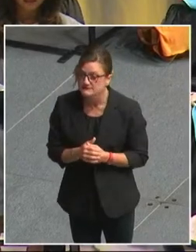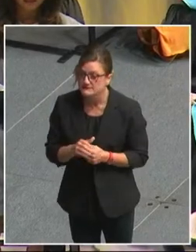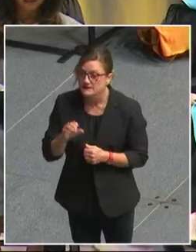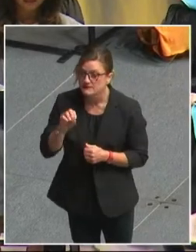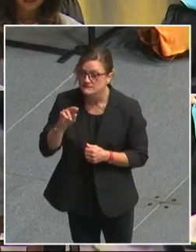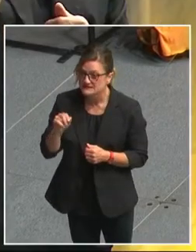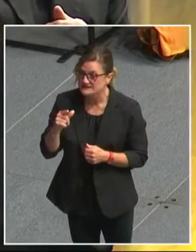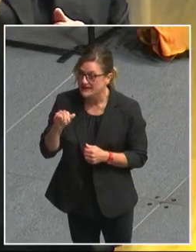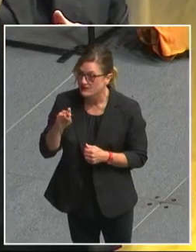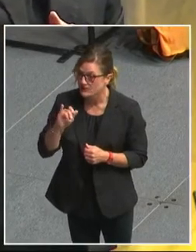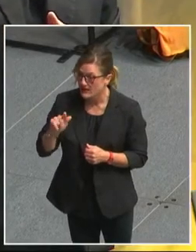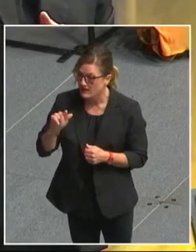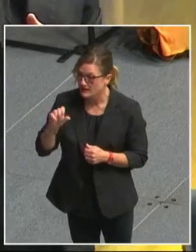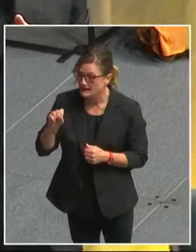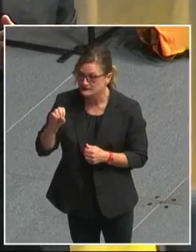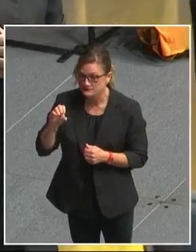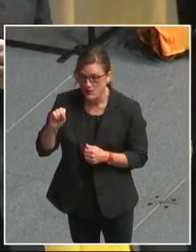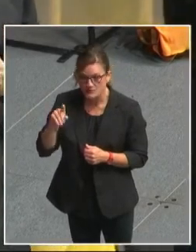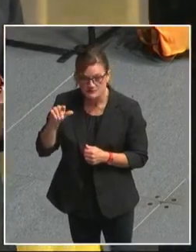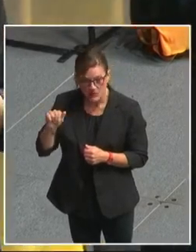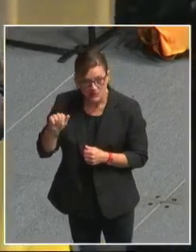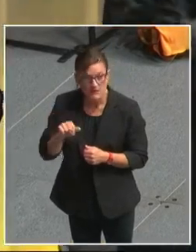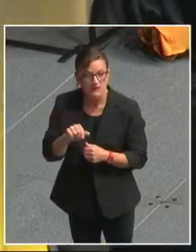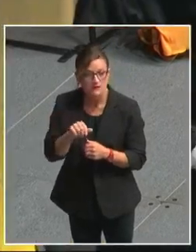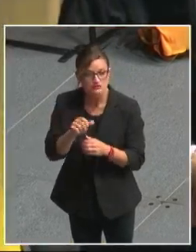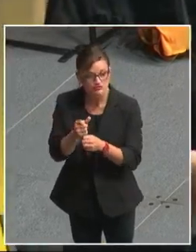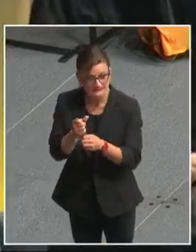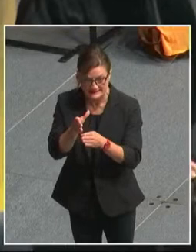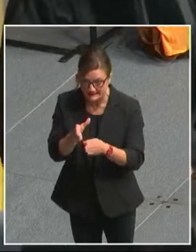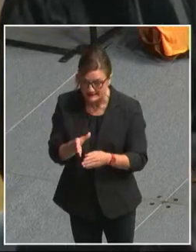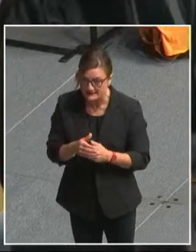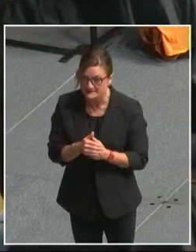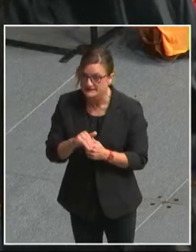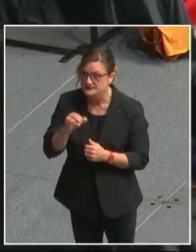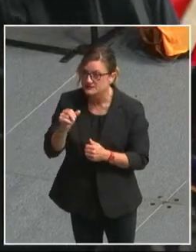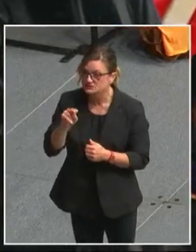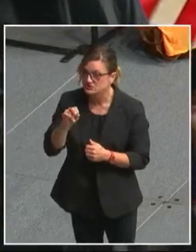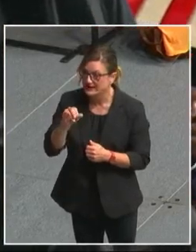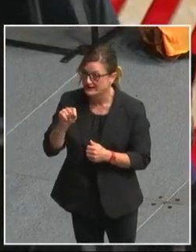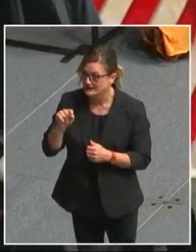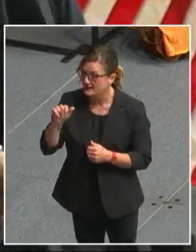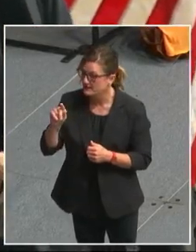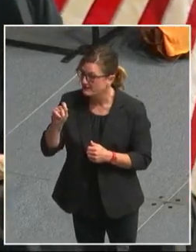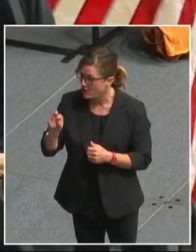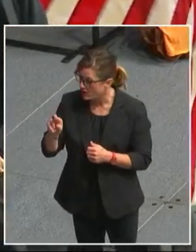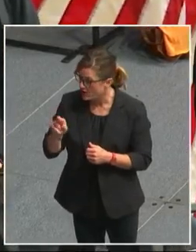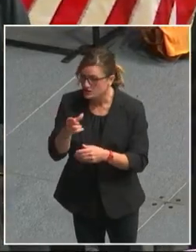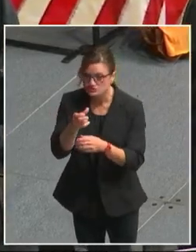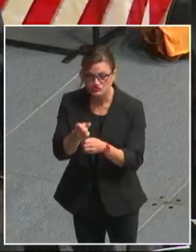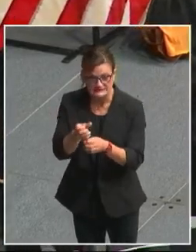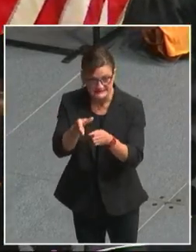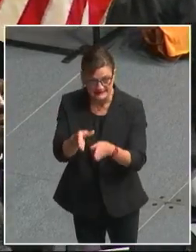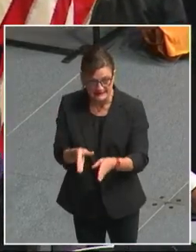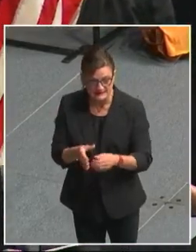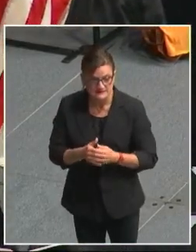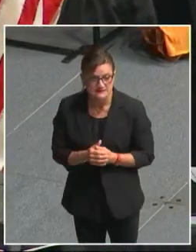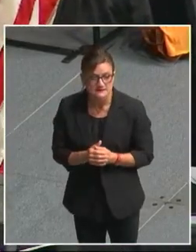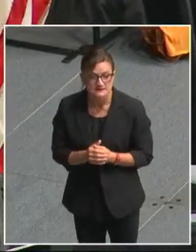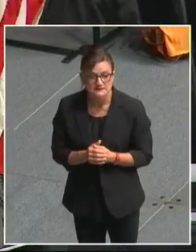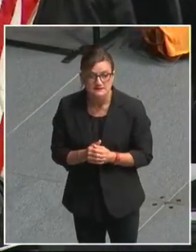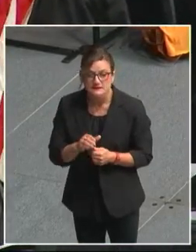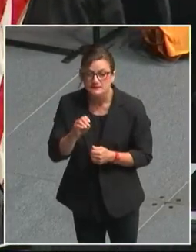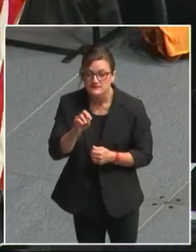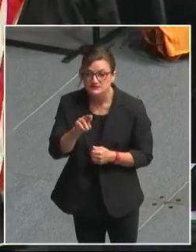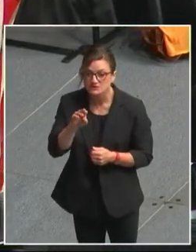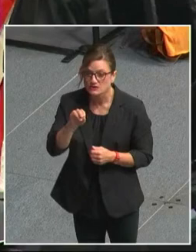Mr. Gabriel Esparza, trustee. Ms. Janet Labar, trustee.